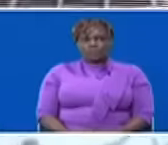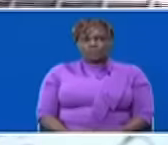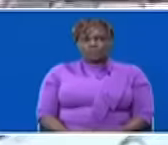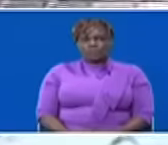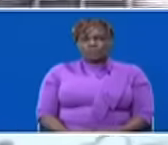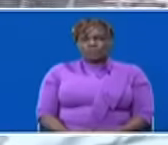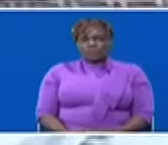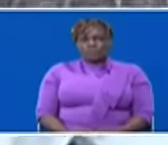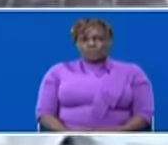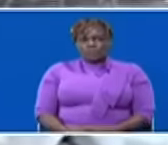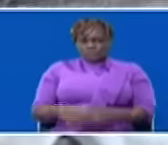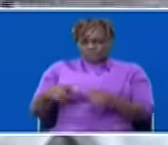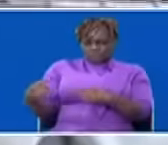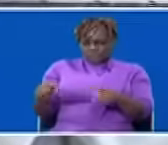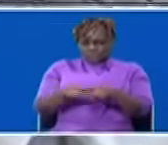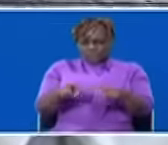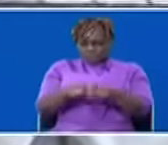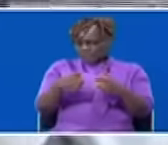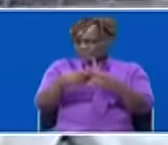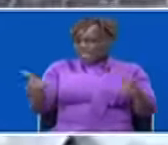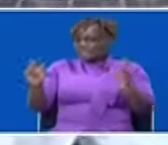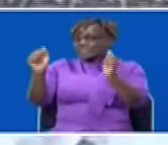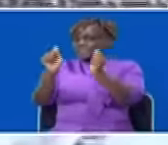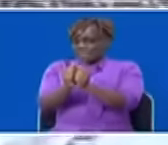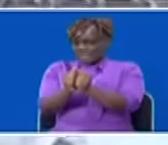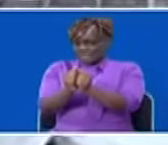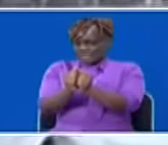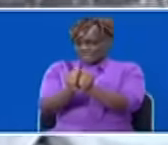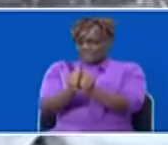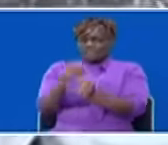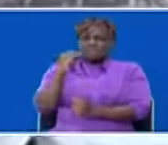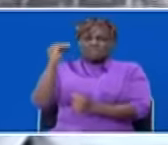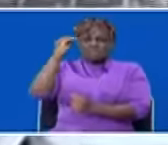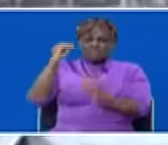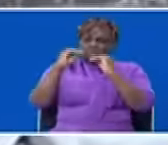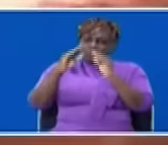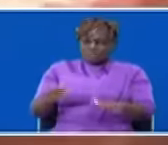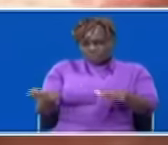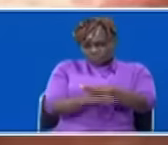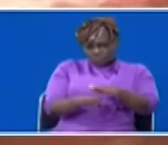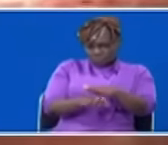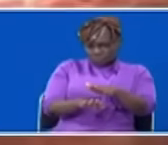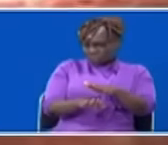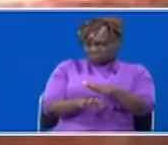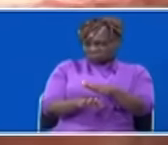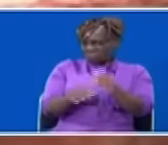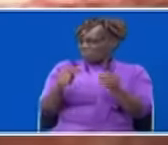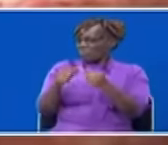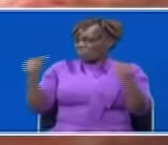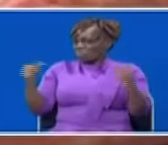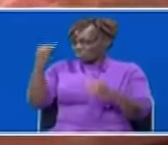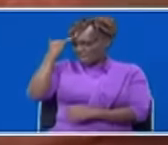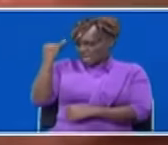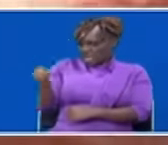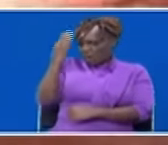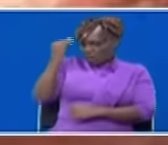The Portugal versus Croatia game was to kick off at 10 p.m. and the school's deputy principal, Apollo Omungu, is said to have been against the idea